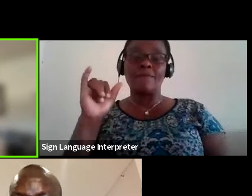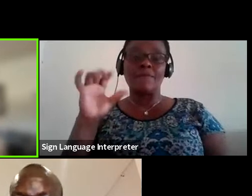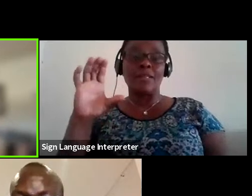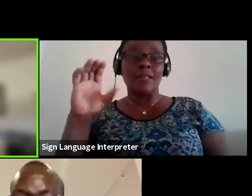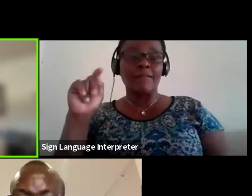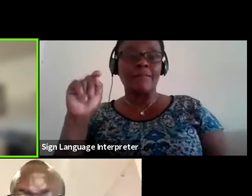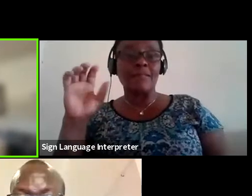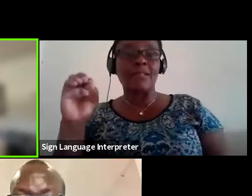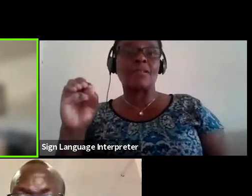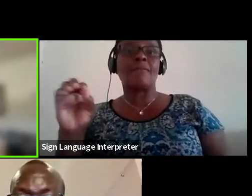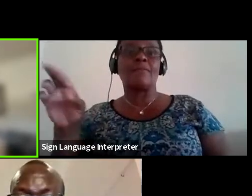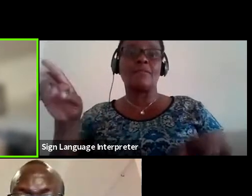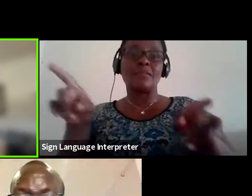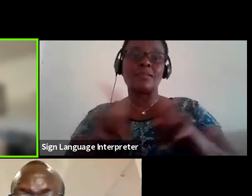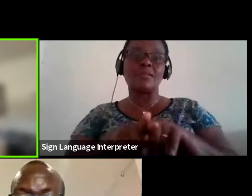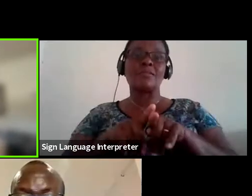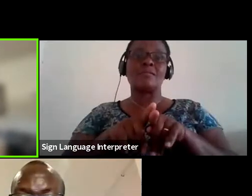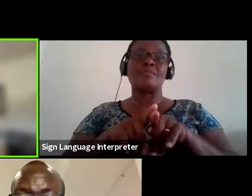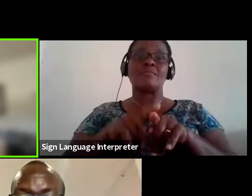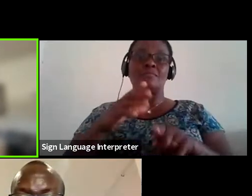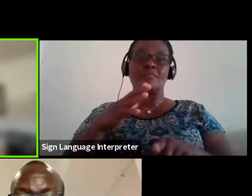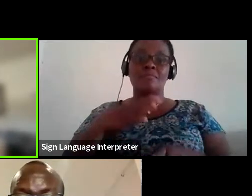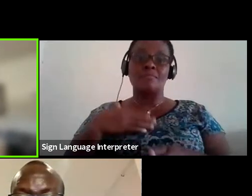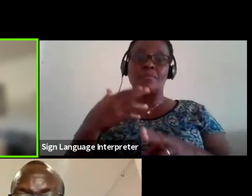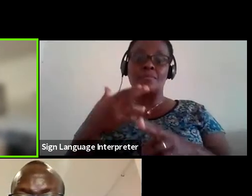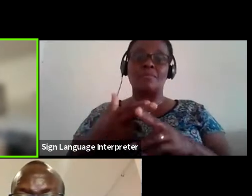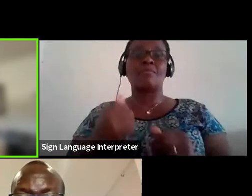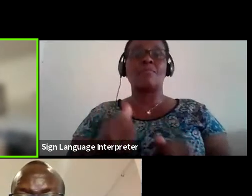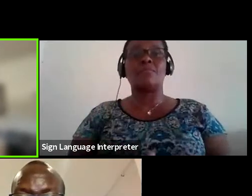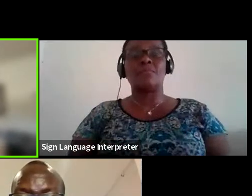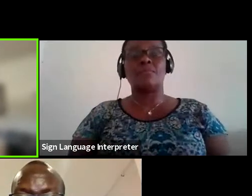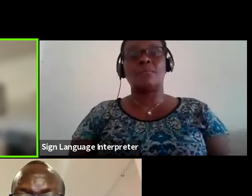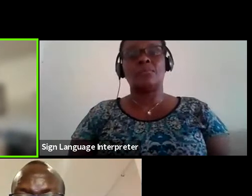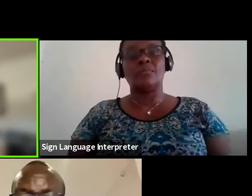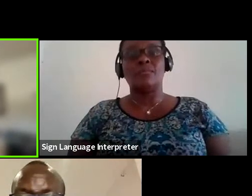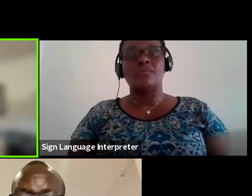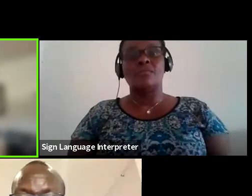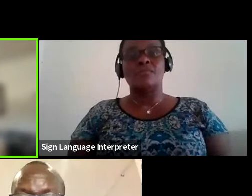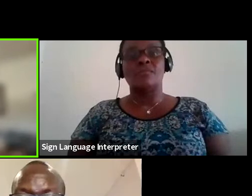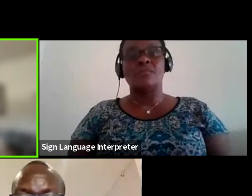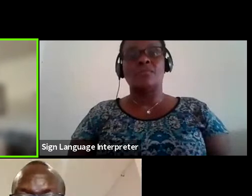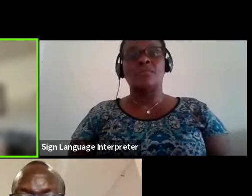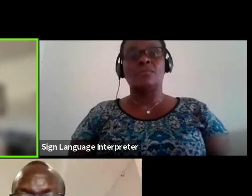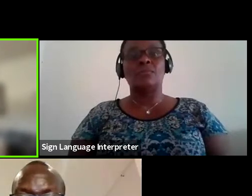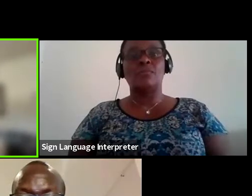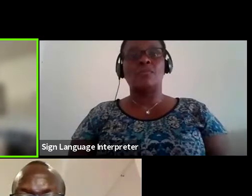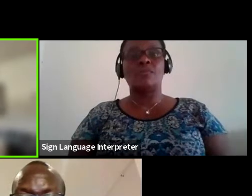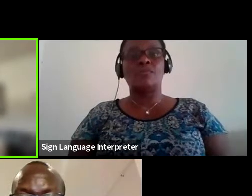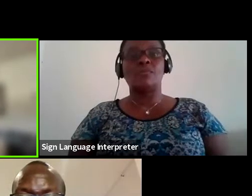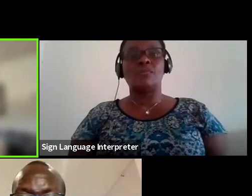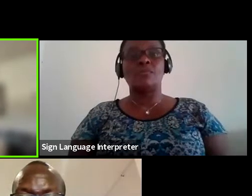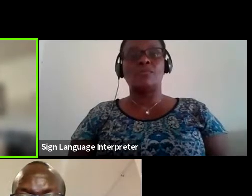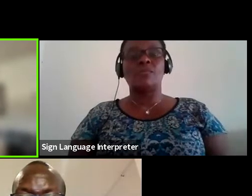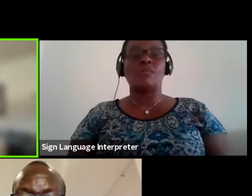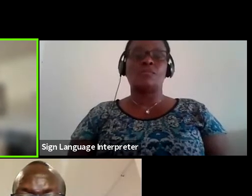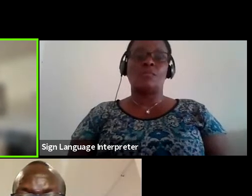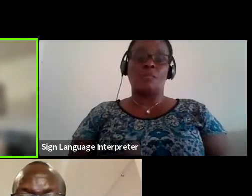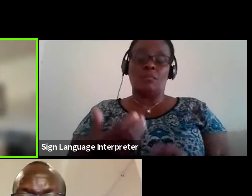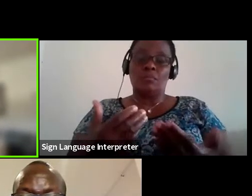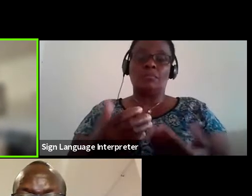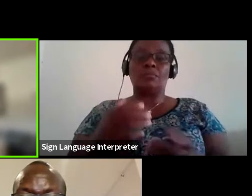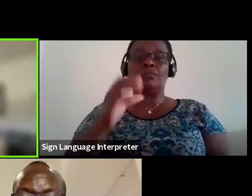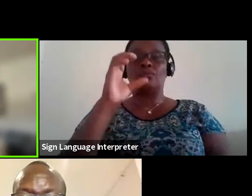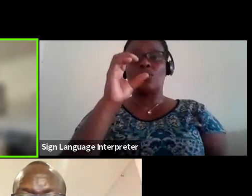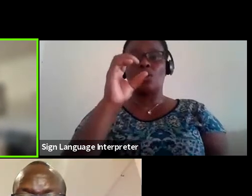some coincidence, is a name for twins in my part of the world. So Opio is the first of the two twins. Uchen